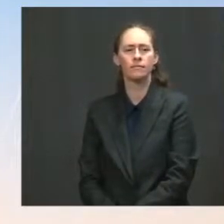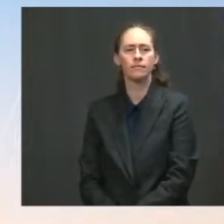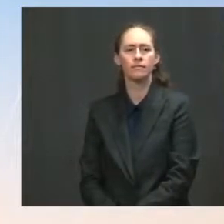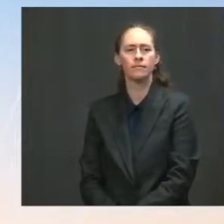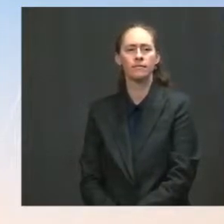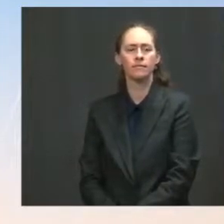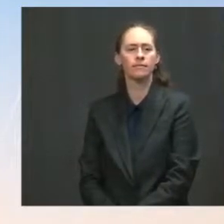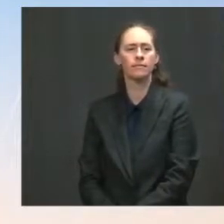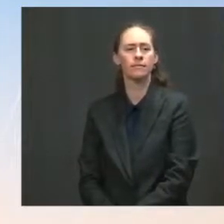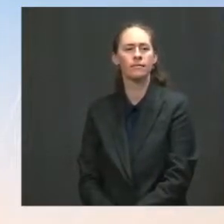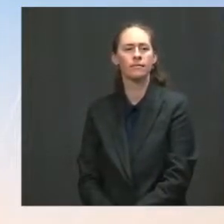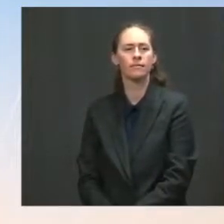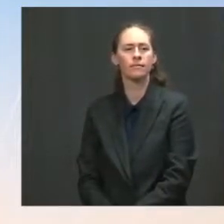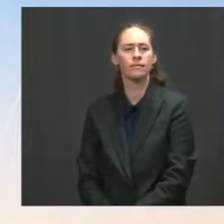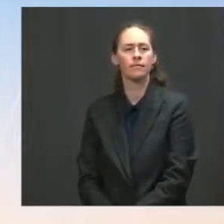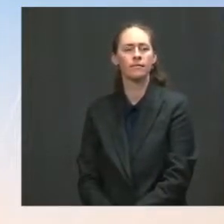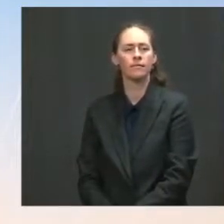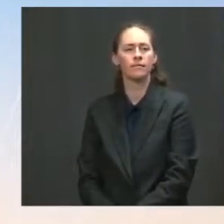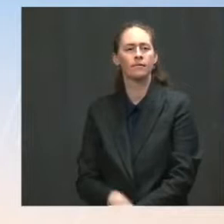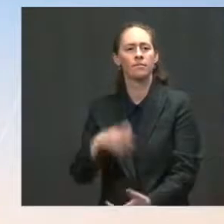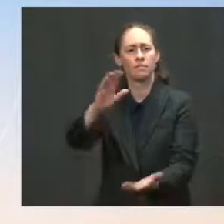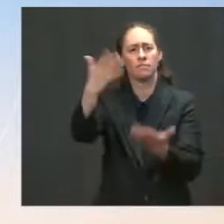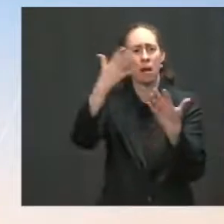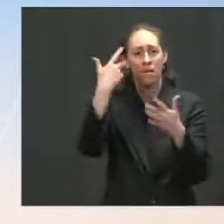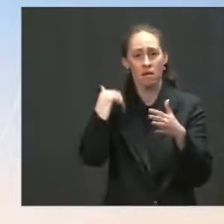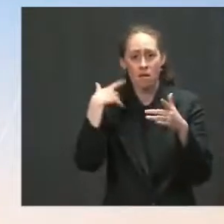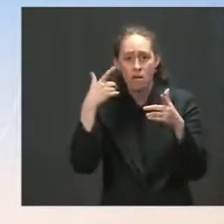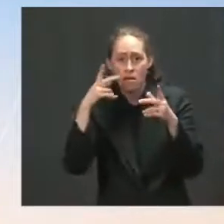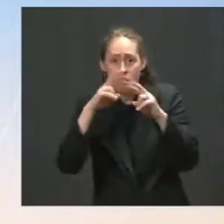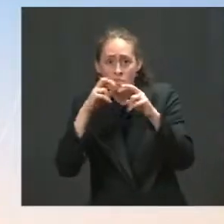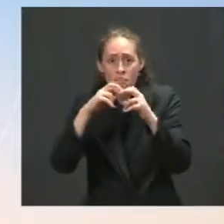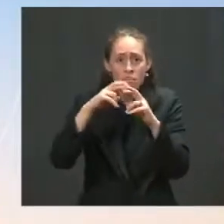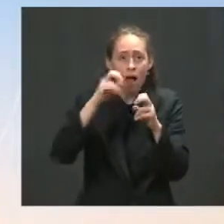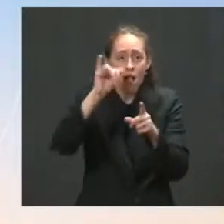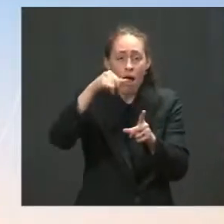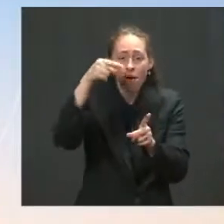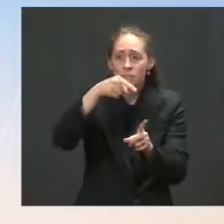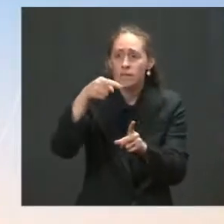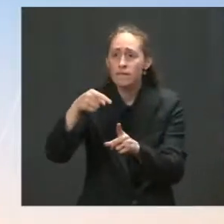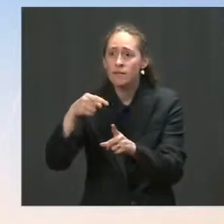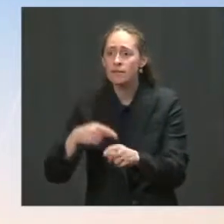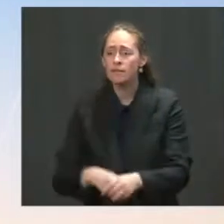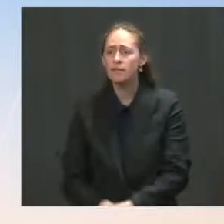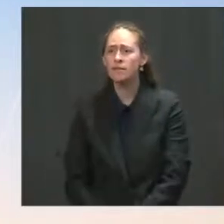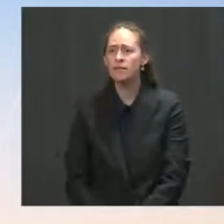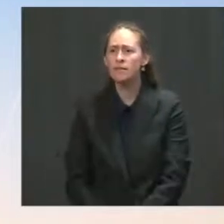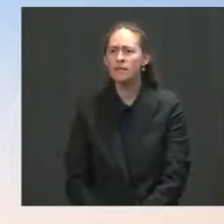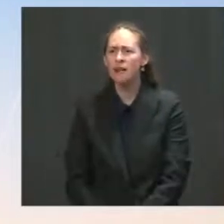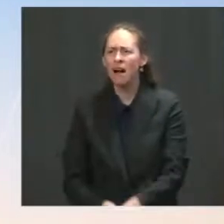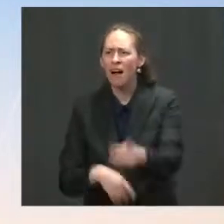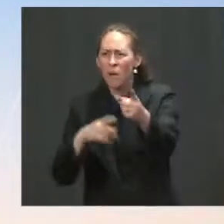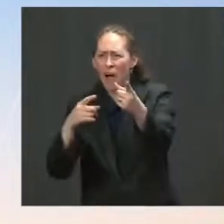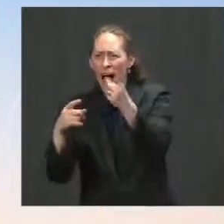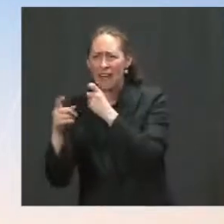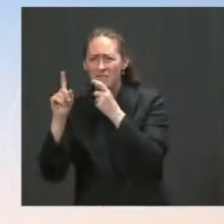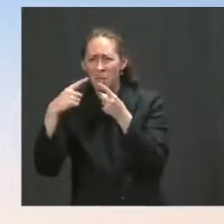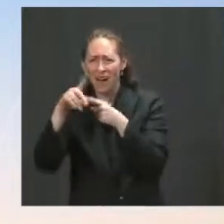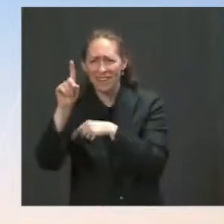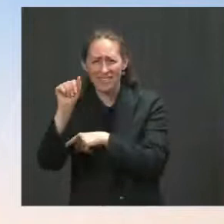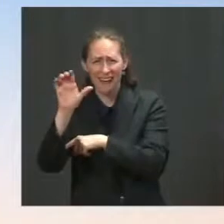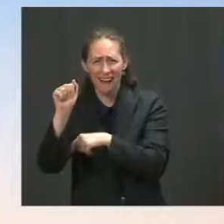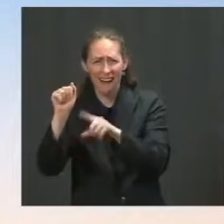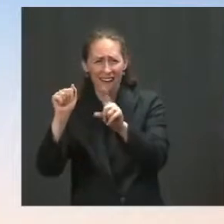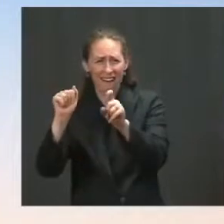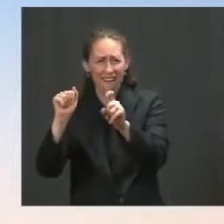on their studies, they are now focusing on the future? For DACA recipients or? The legal immigrants, kids of legal immigrants, not the